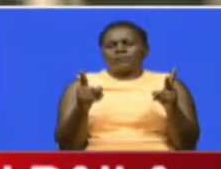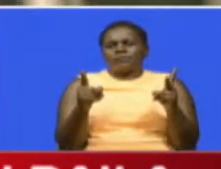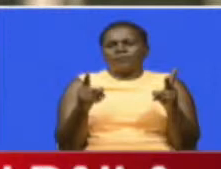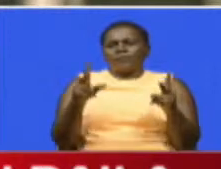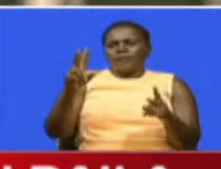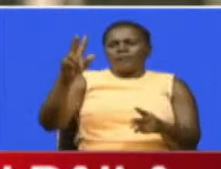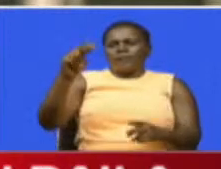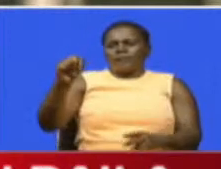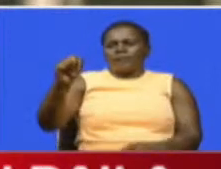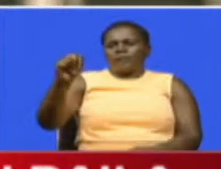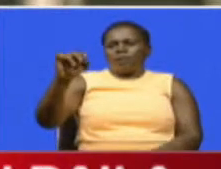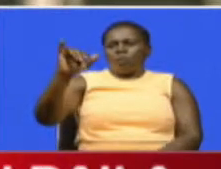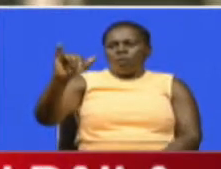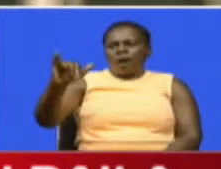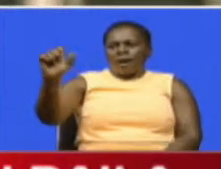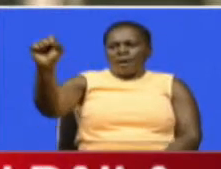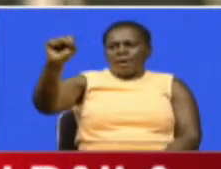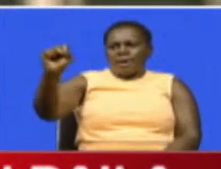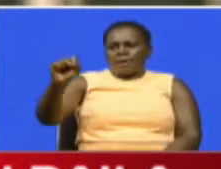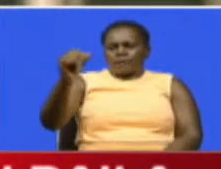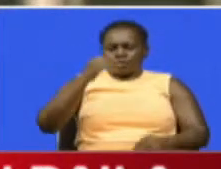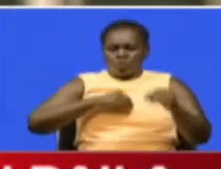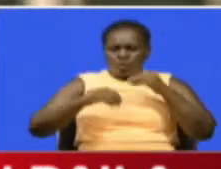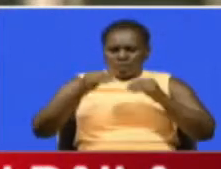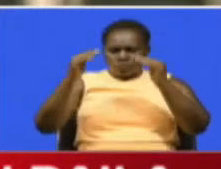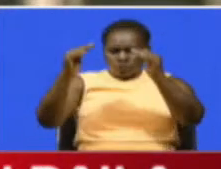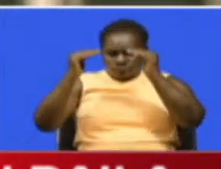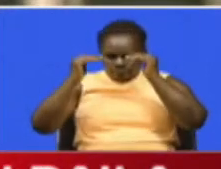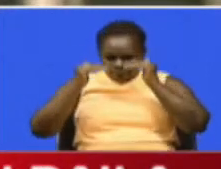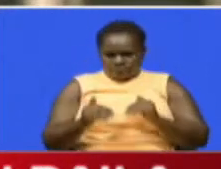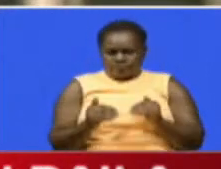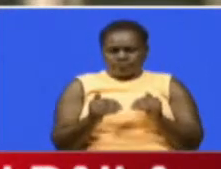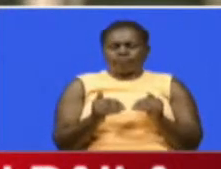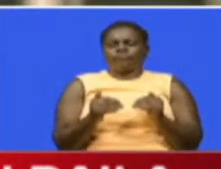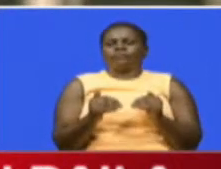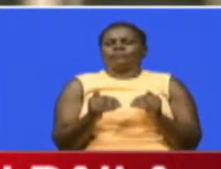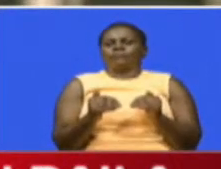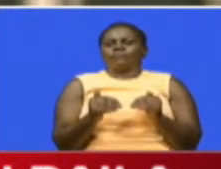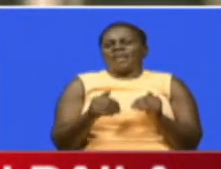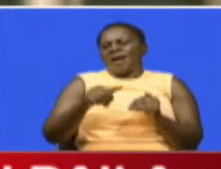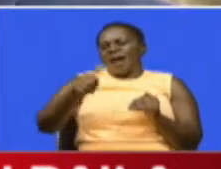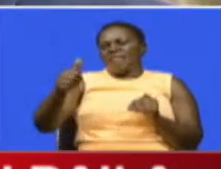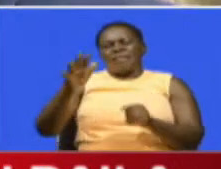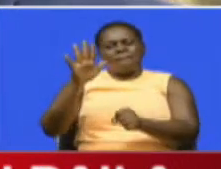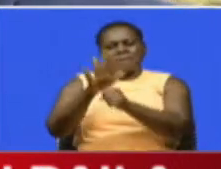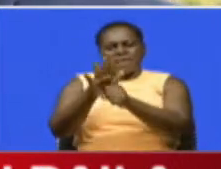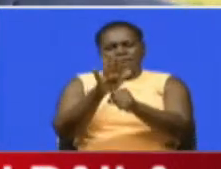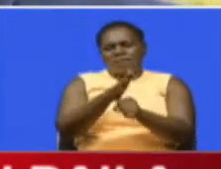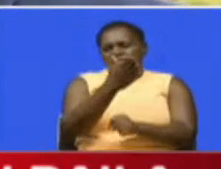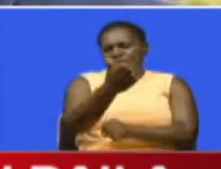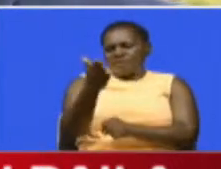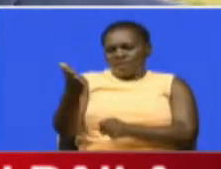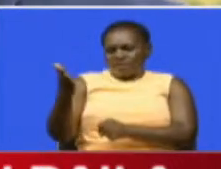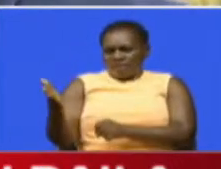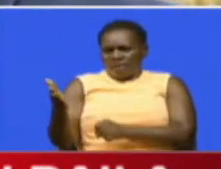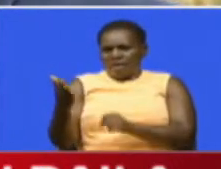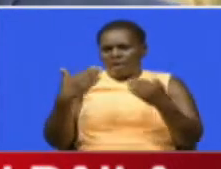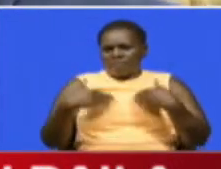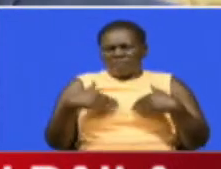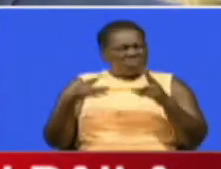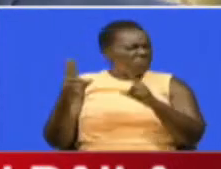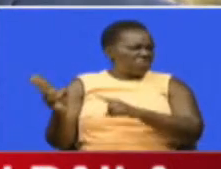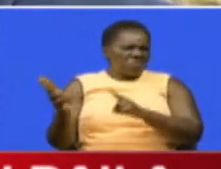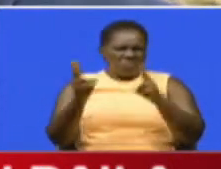the NYS scandal, then you come to, there were so many others. People are now used